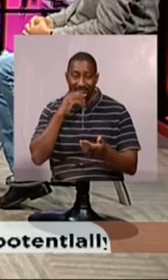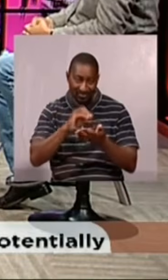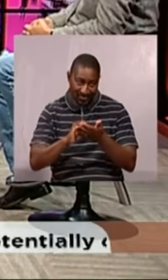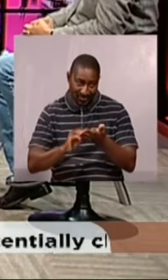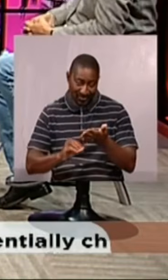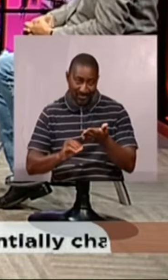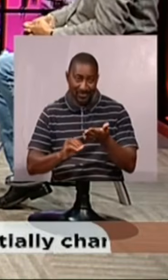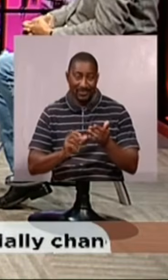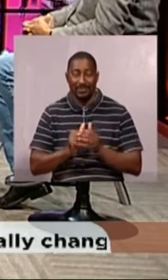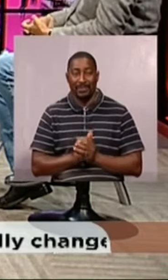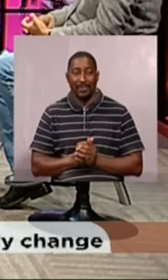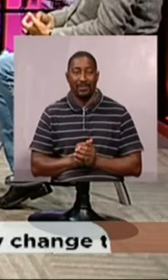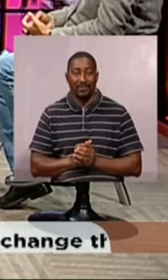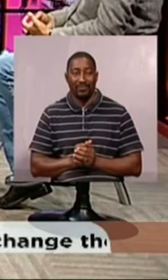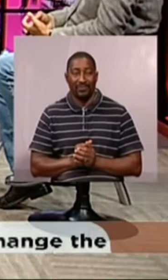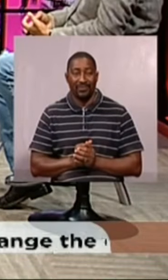So,